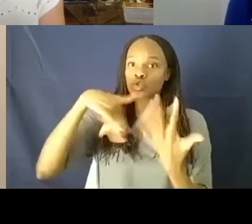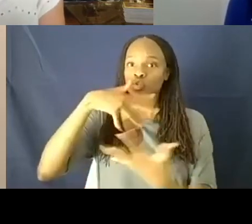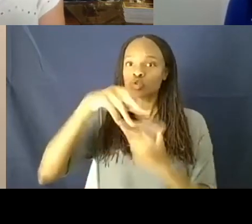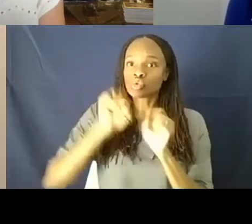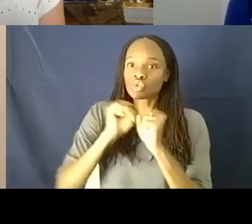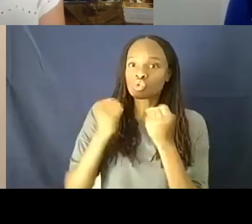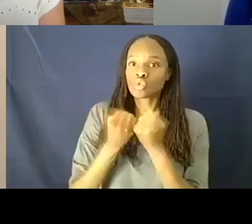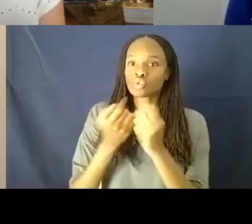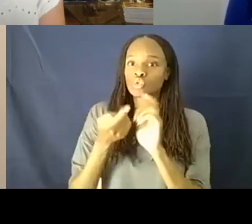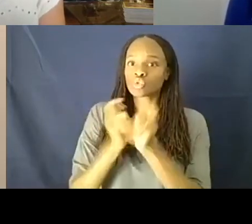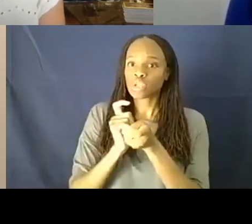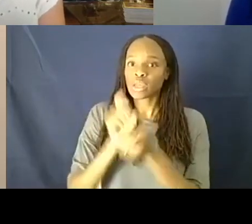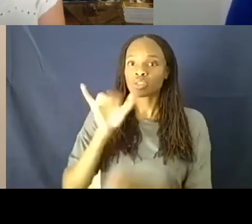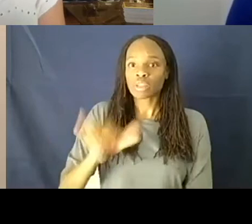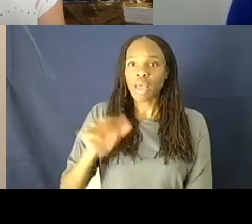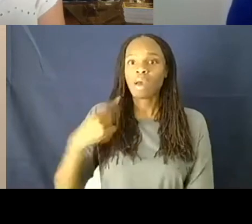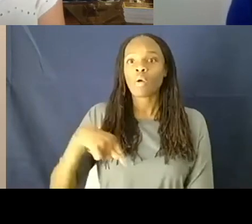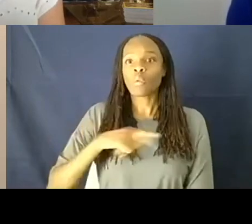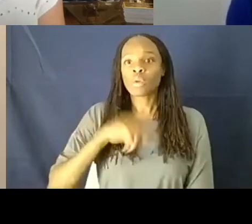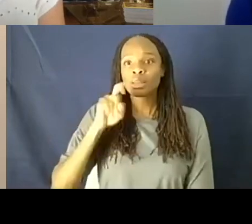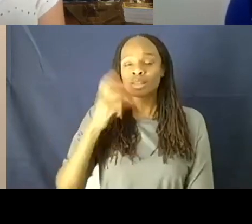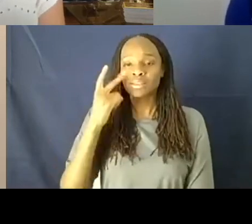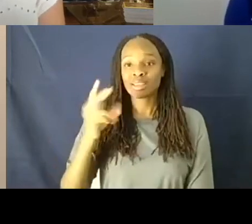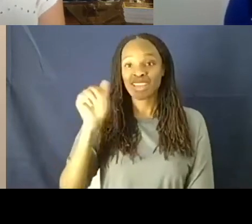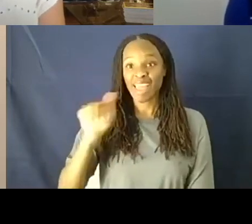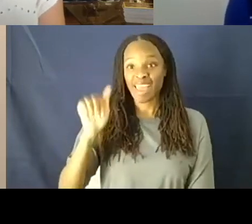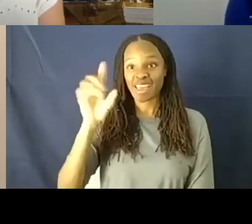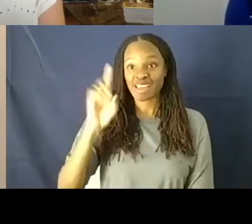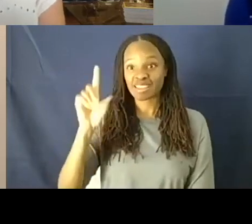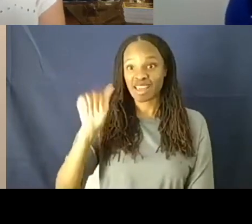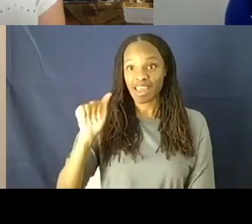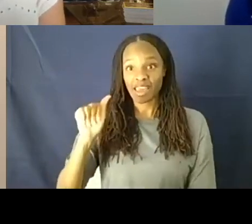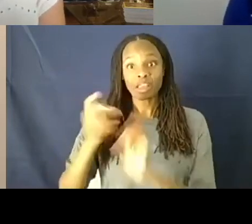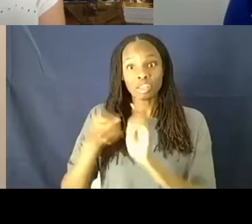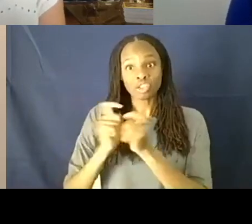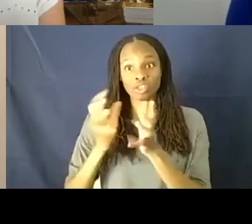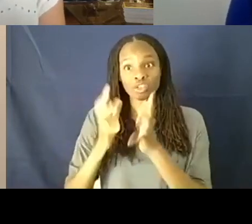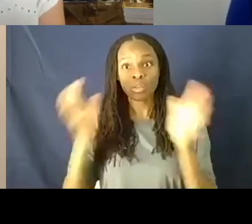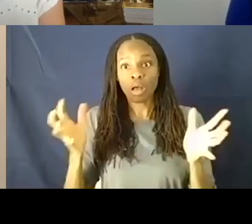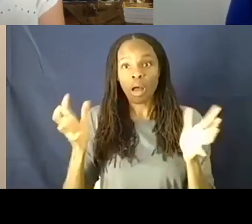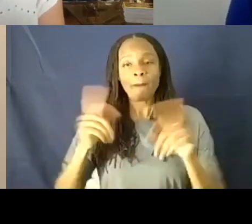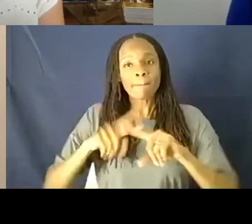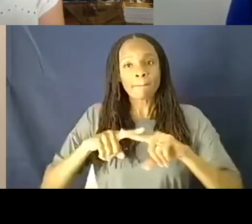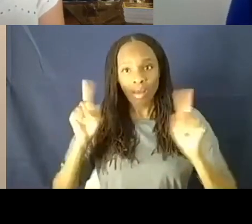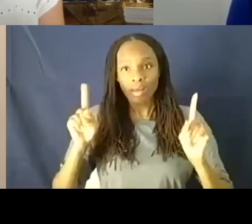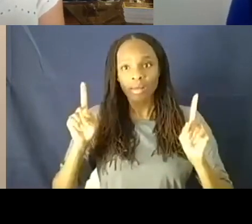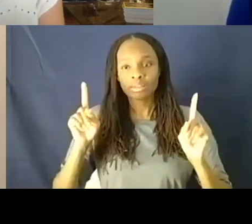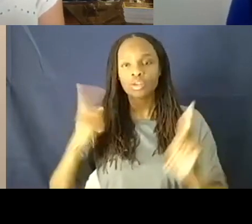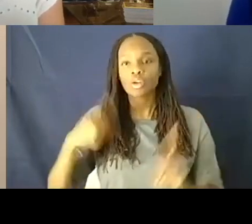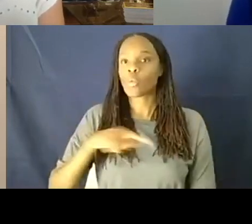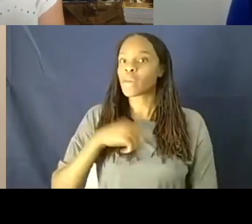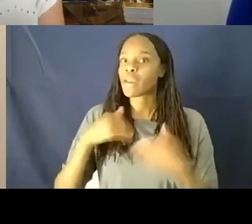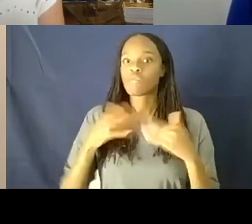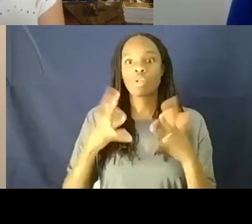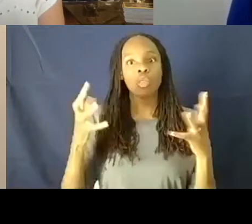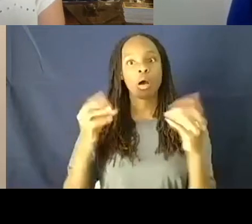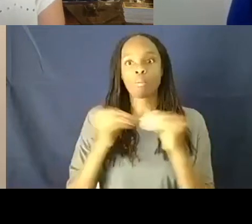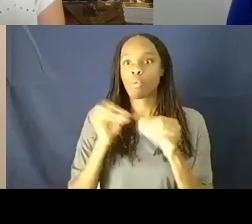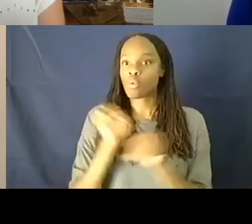has changed a lot, but we have a long way to go in terms